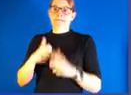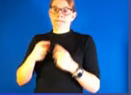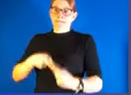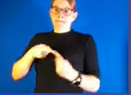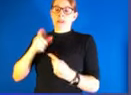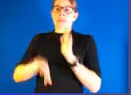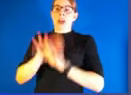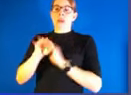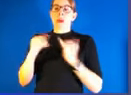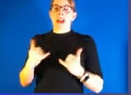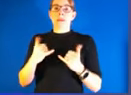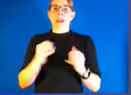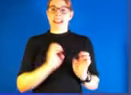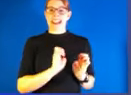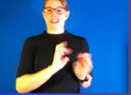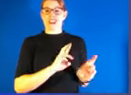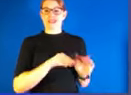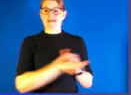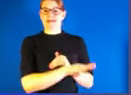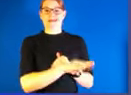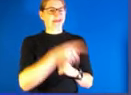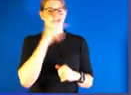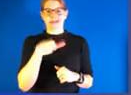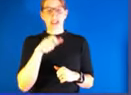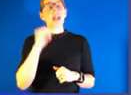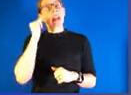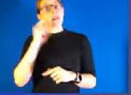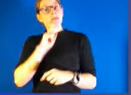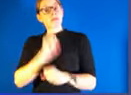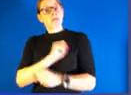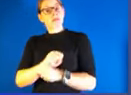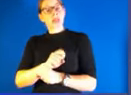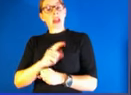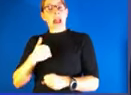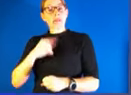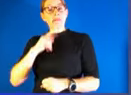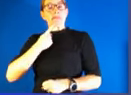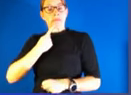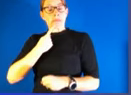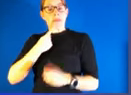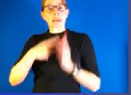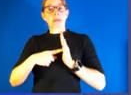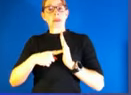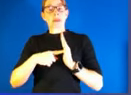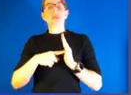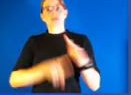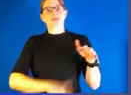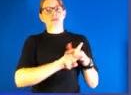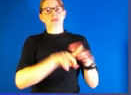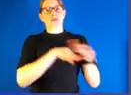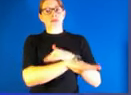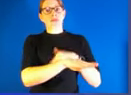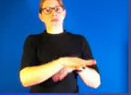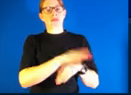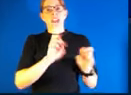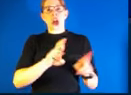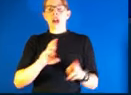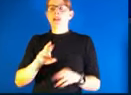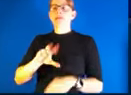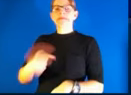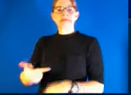seeking emergency care is not needed unless you actually have significant symptoms that you need to be seen. Dr. Jacobson, what are you seeing or